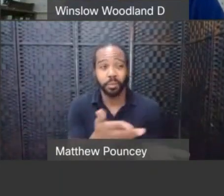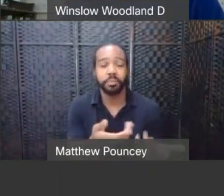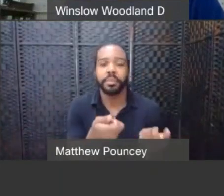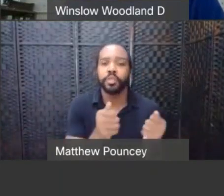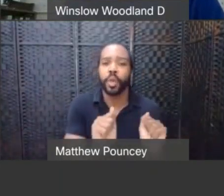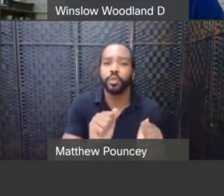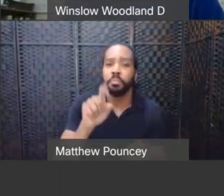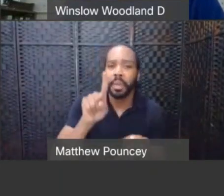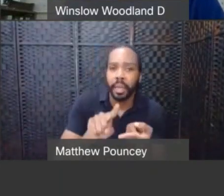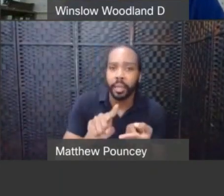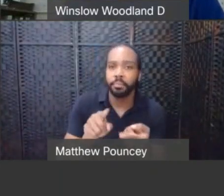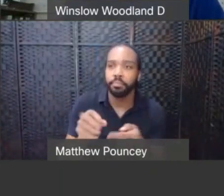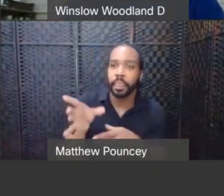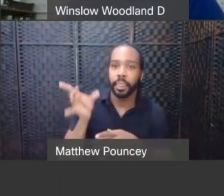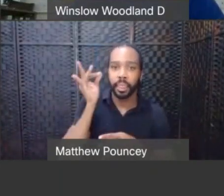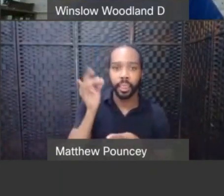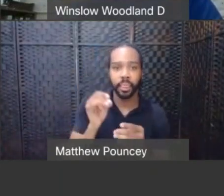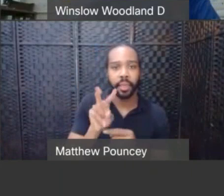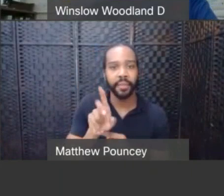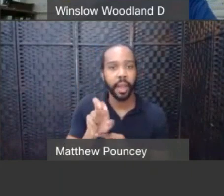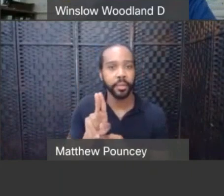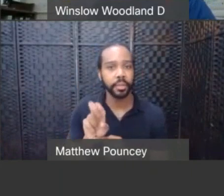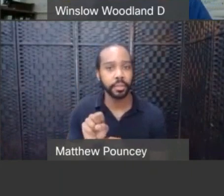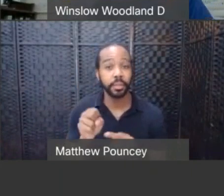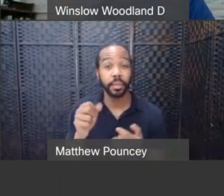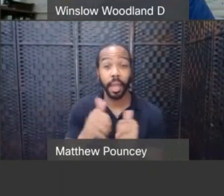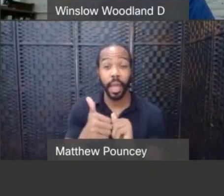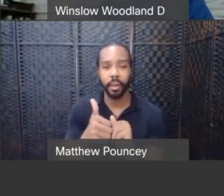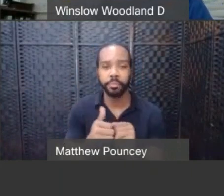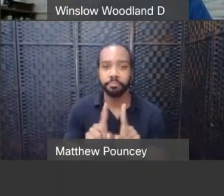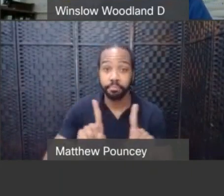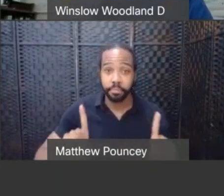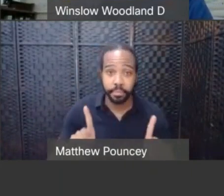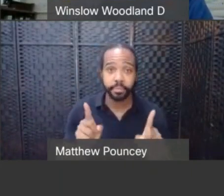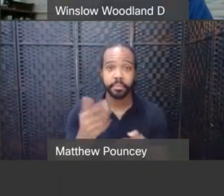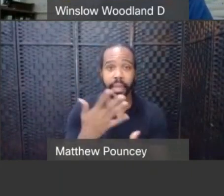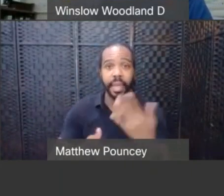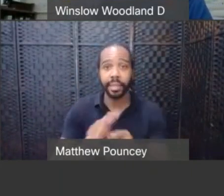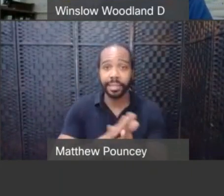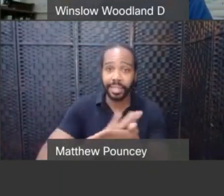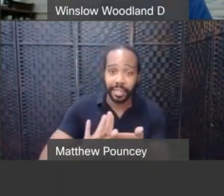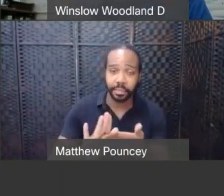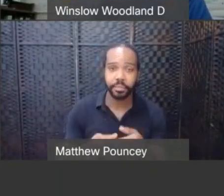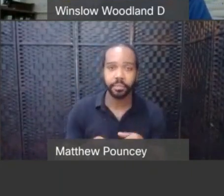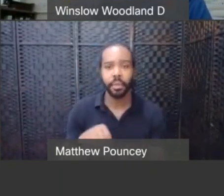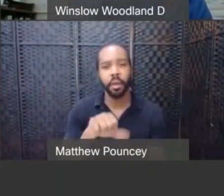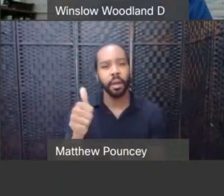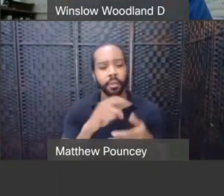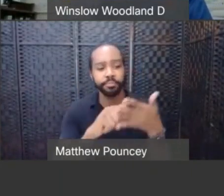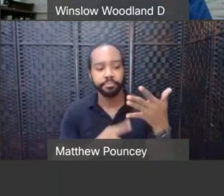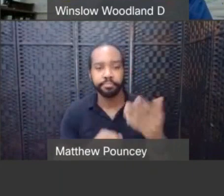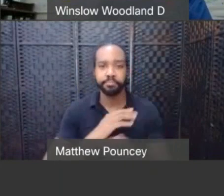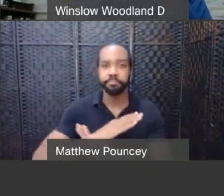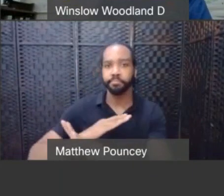by practicing safe distancing, hand hygiene, and other uh, mitigation